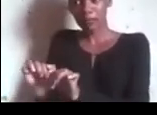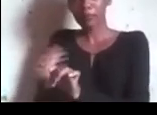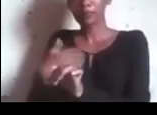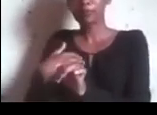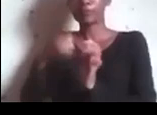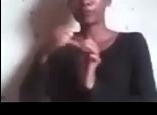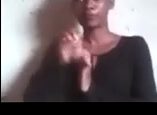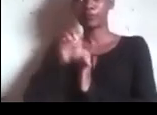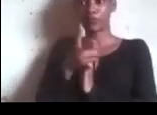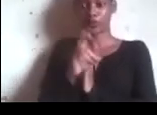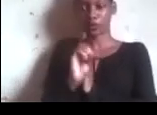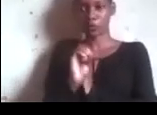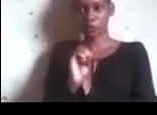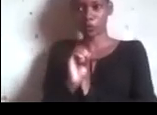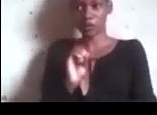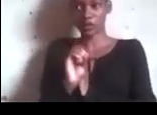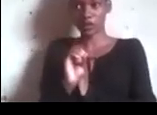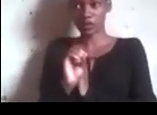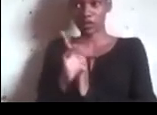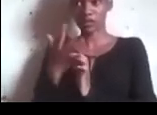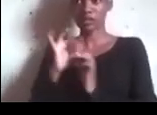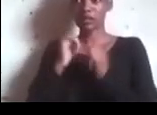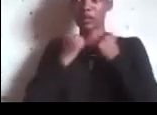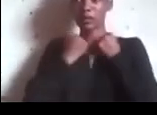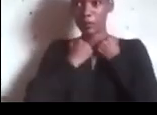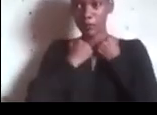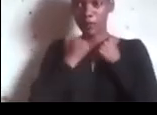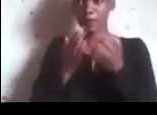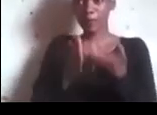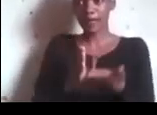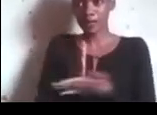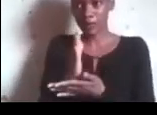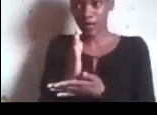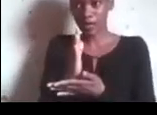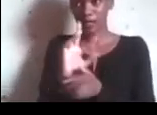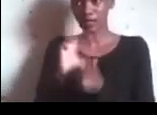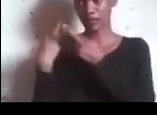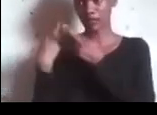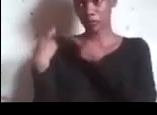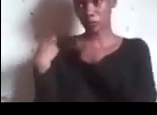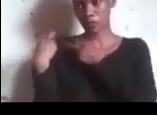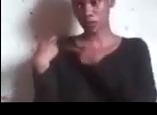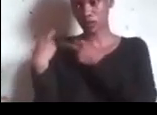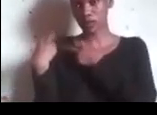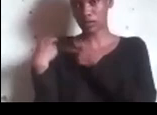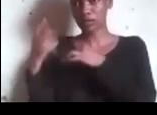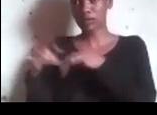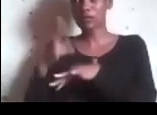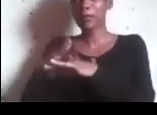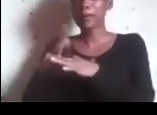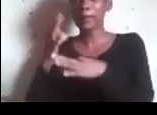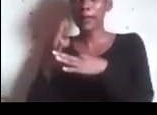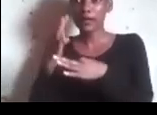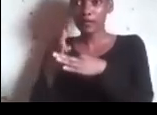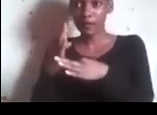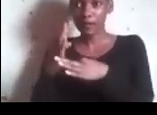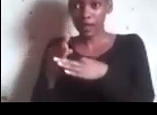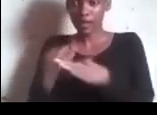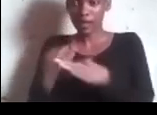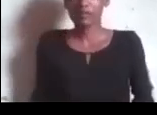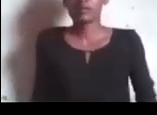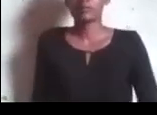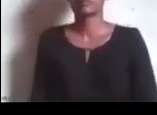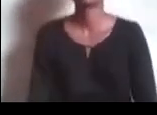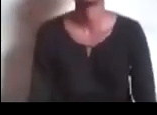20 deals with parental rights and responsibilities of married fathers. Section 21 deals